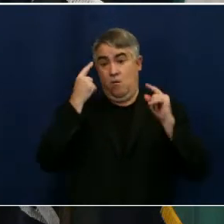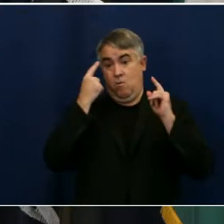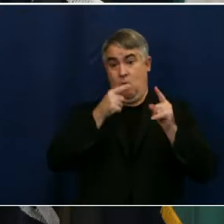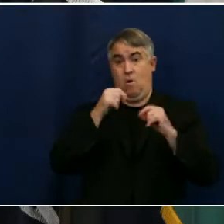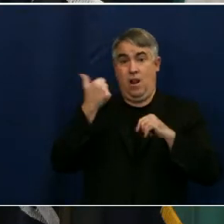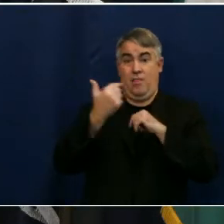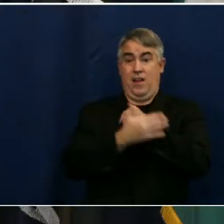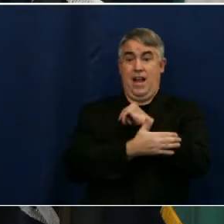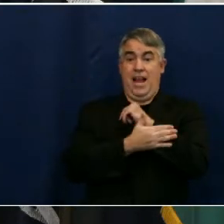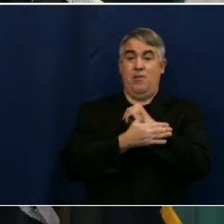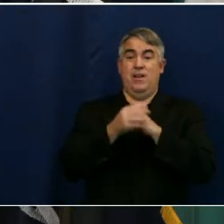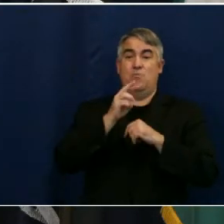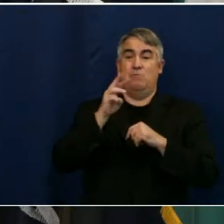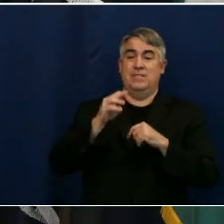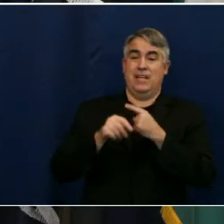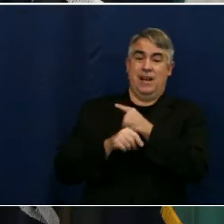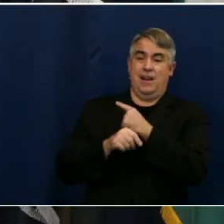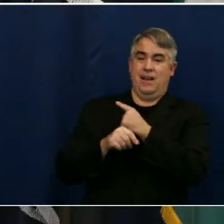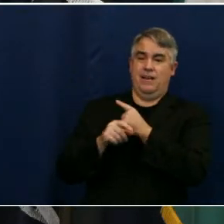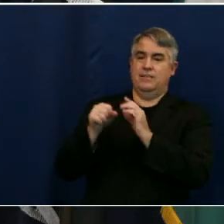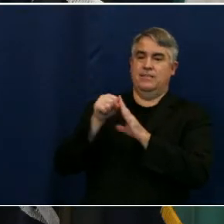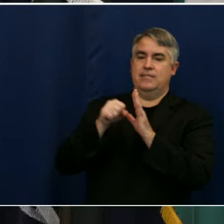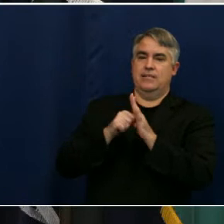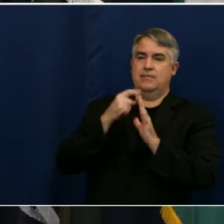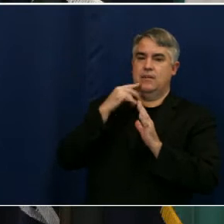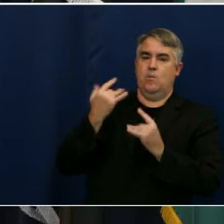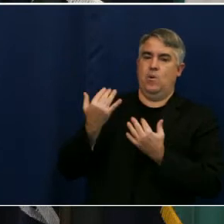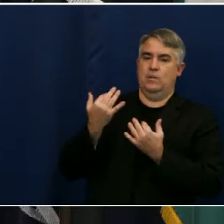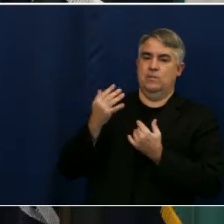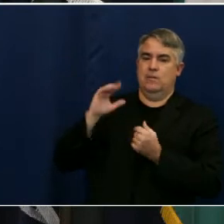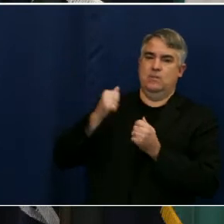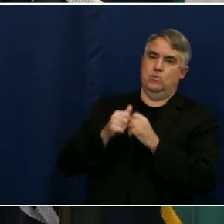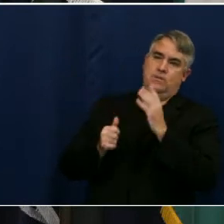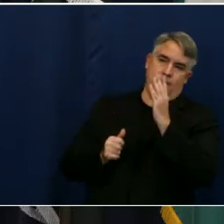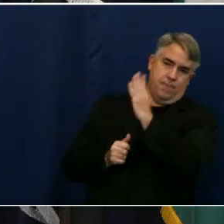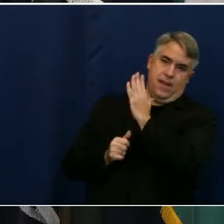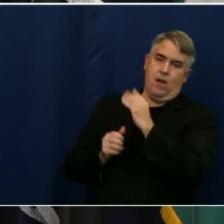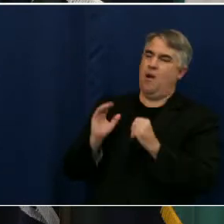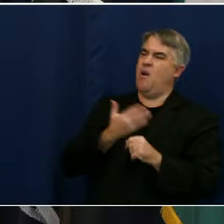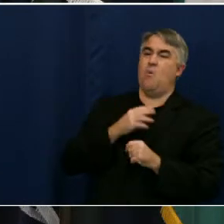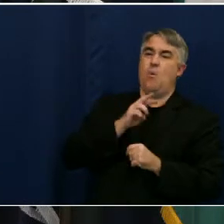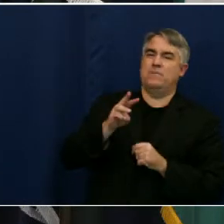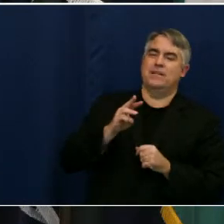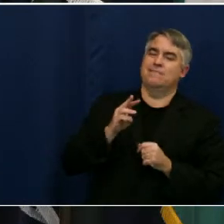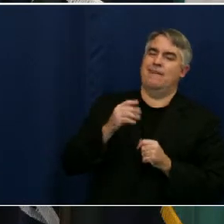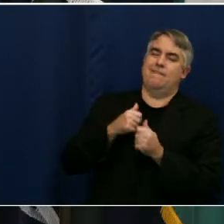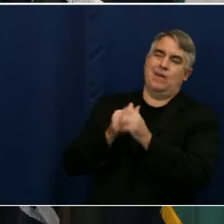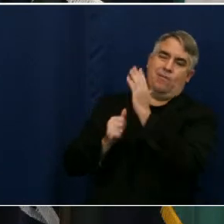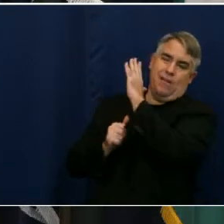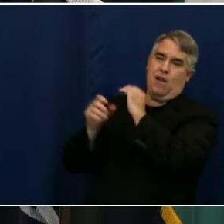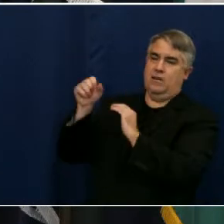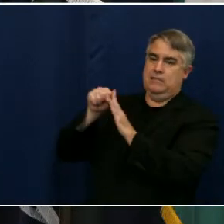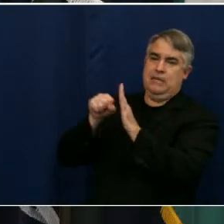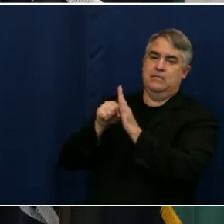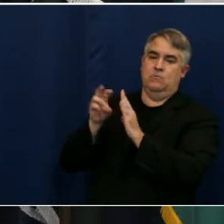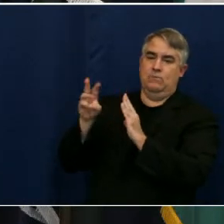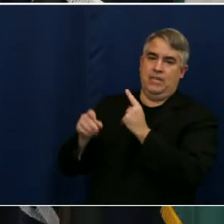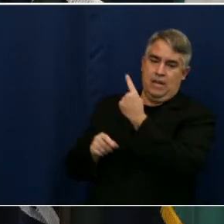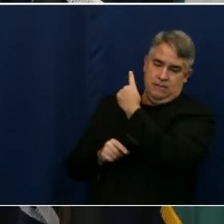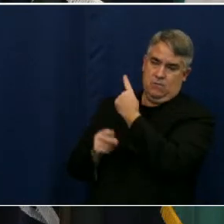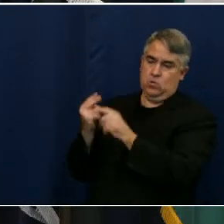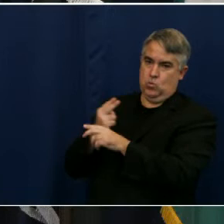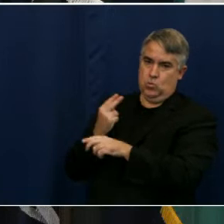another. And so, we think that there are some benefits that are coming from it, and we will continue to provide feedback, but it is being